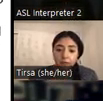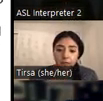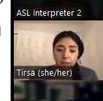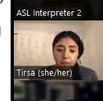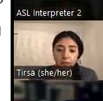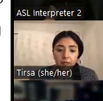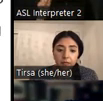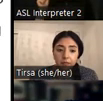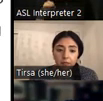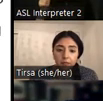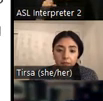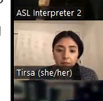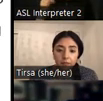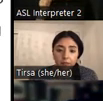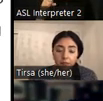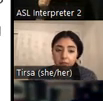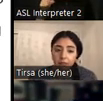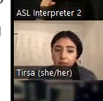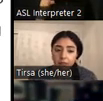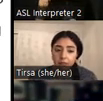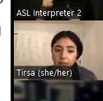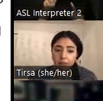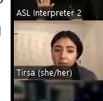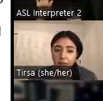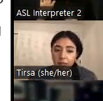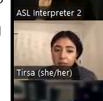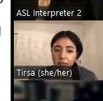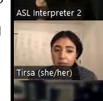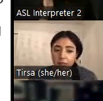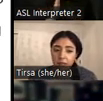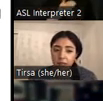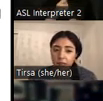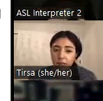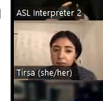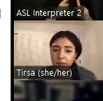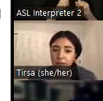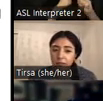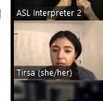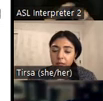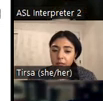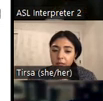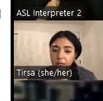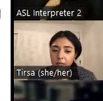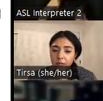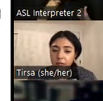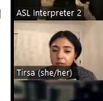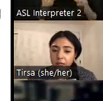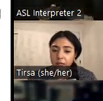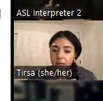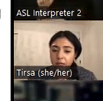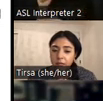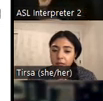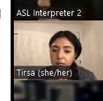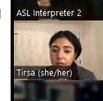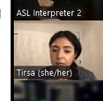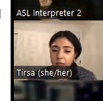the measure that passed this was, when you were saying you don't want somebody from a law enforcement agency to serve on the board,